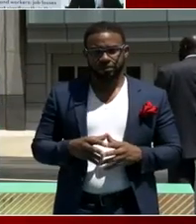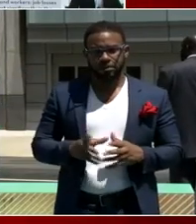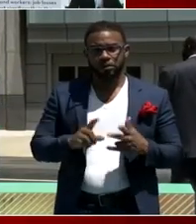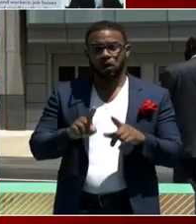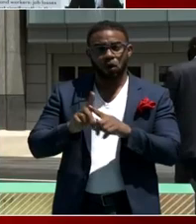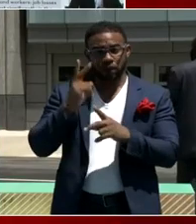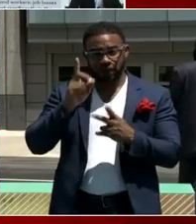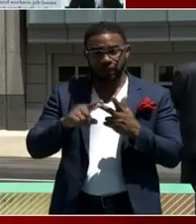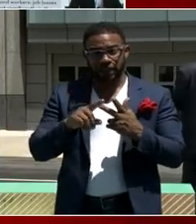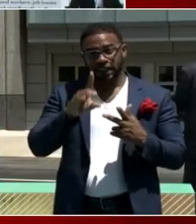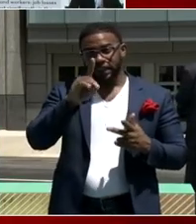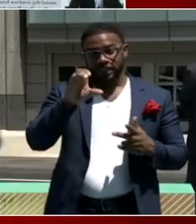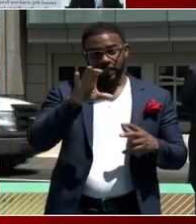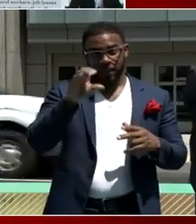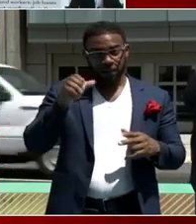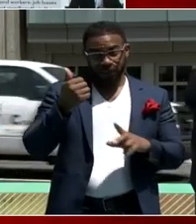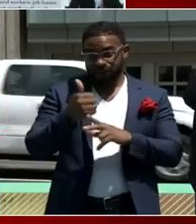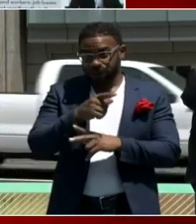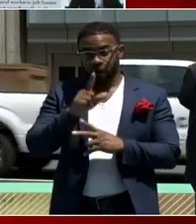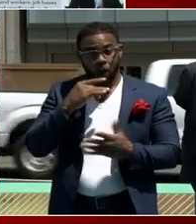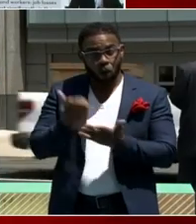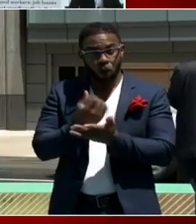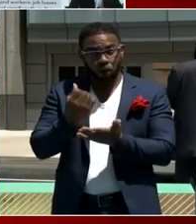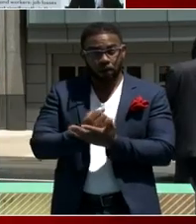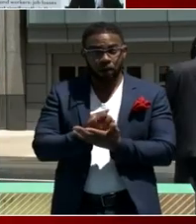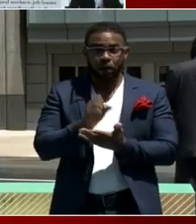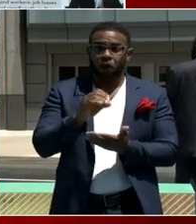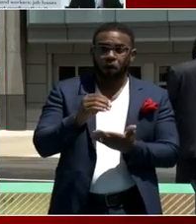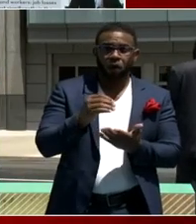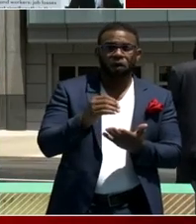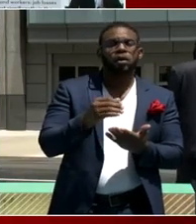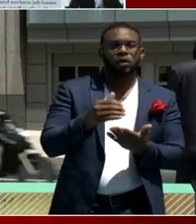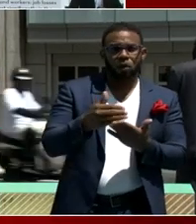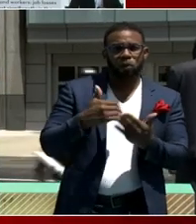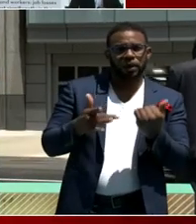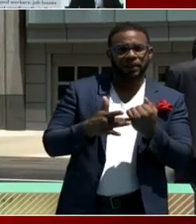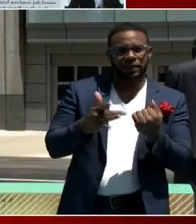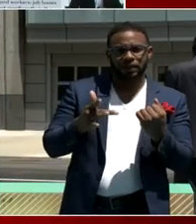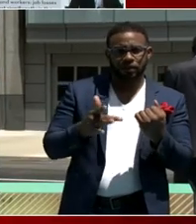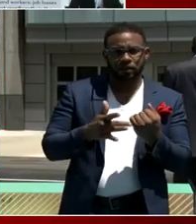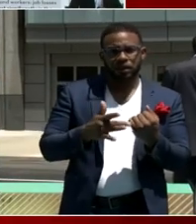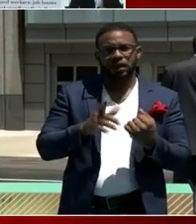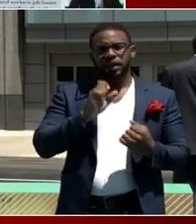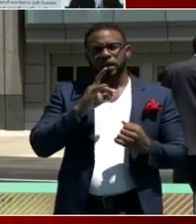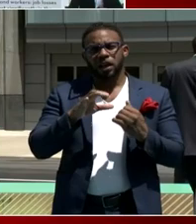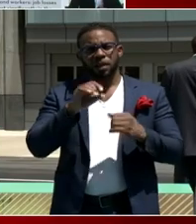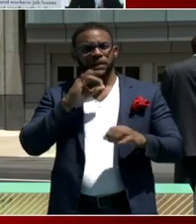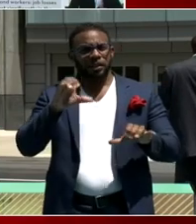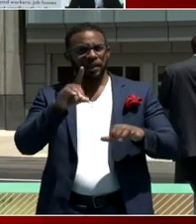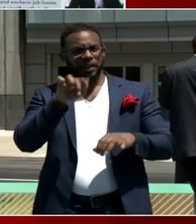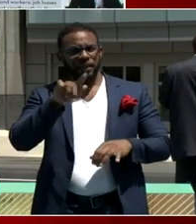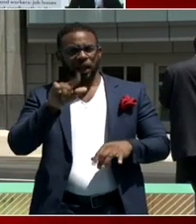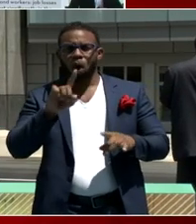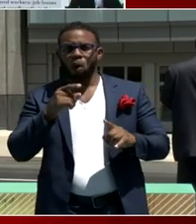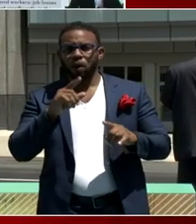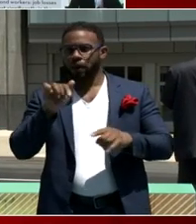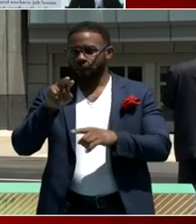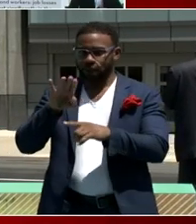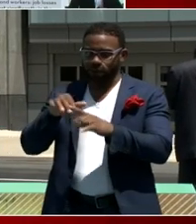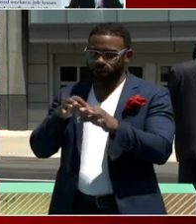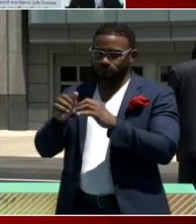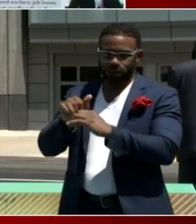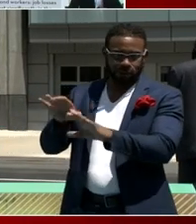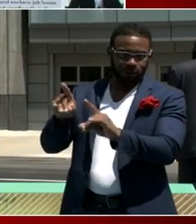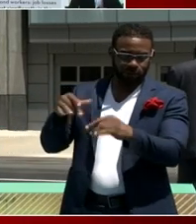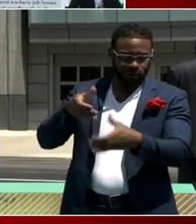We also see that D.C. companies themselves are winning. So Prefect Technologies, which is a company that does data that only Antoine could explain